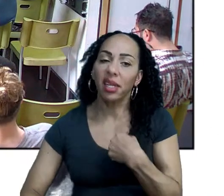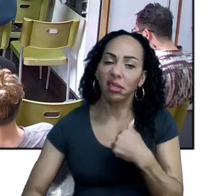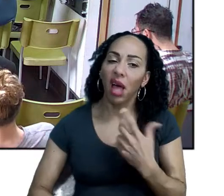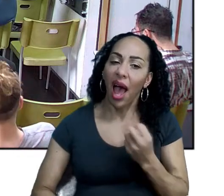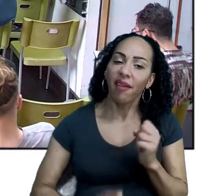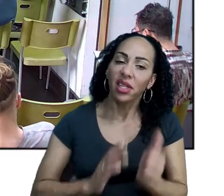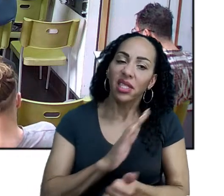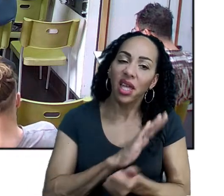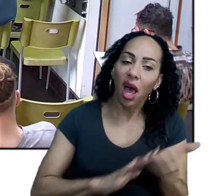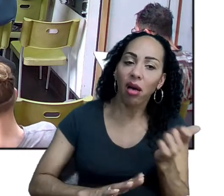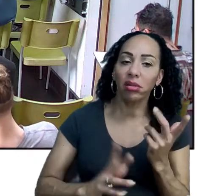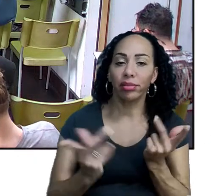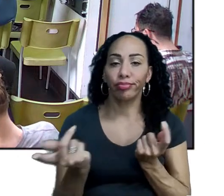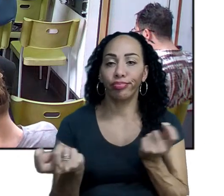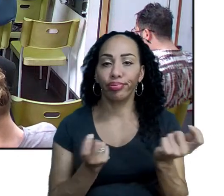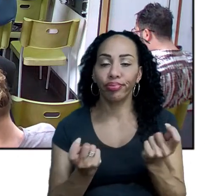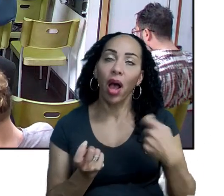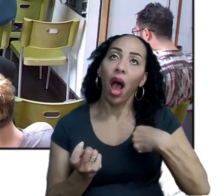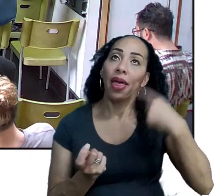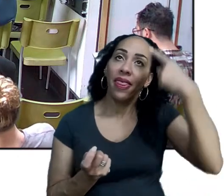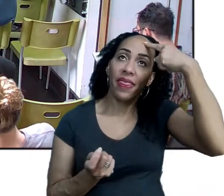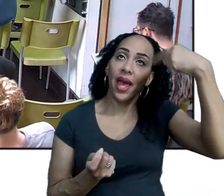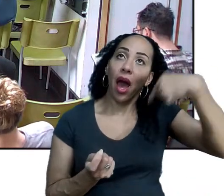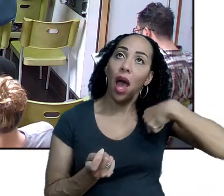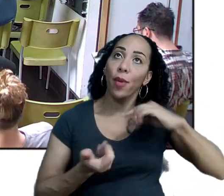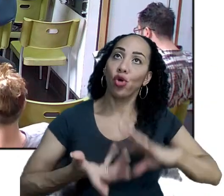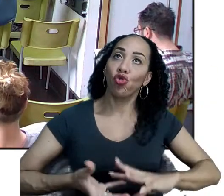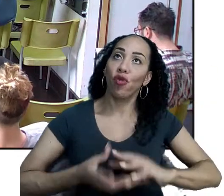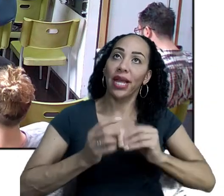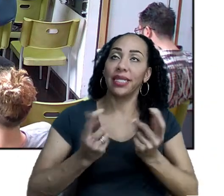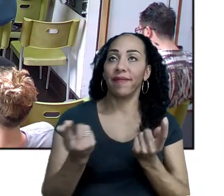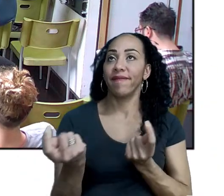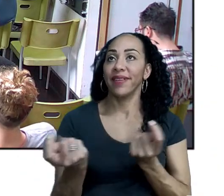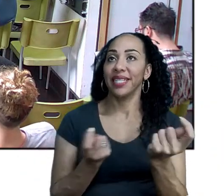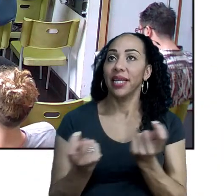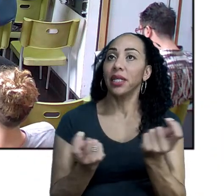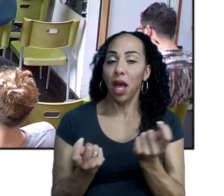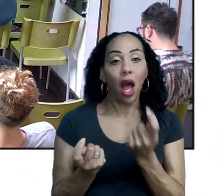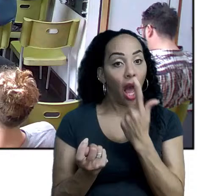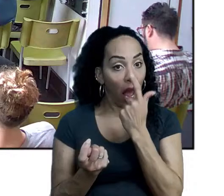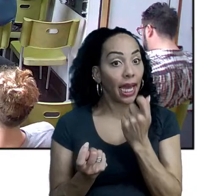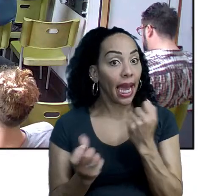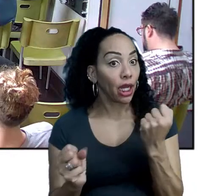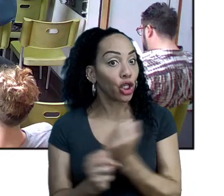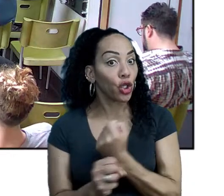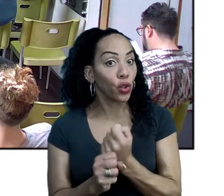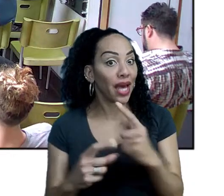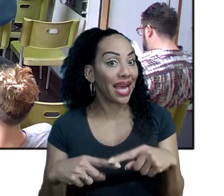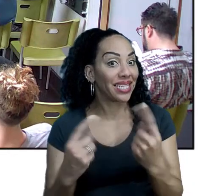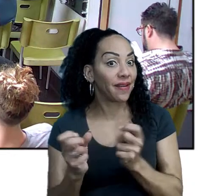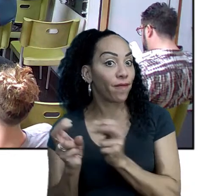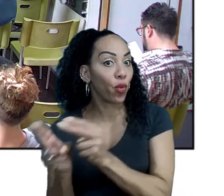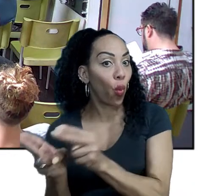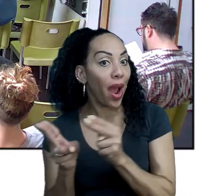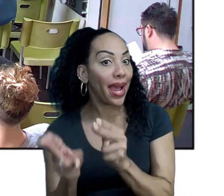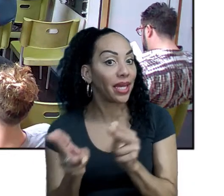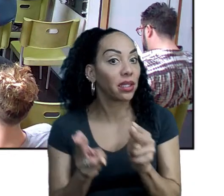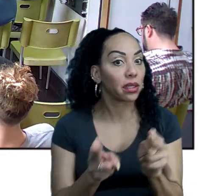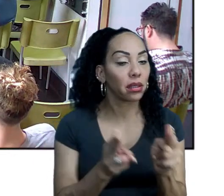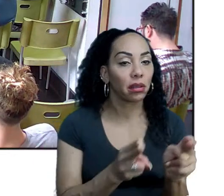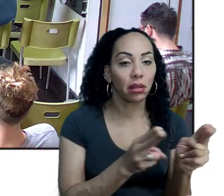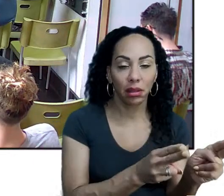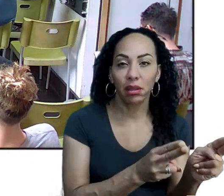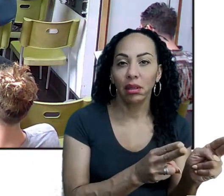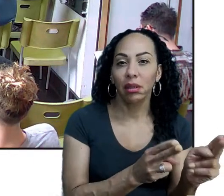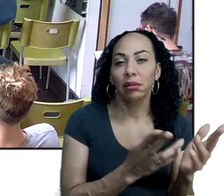consider myself sort of a creative facilitator, and I can do that in various different spheres. But yeah, it's kind of what I said in the talk about